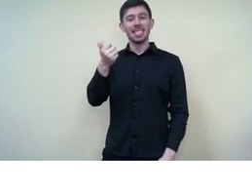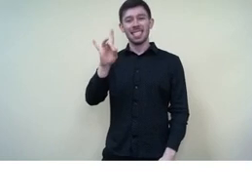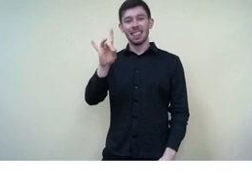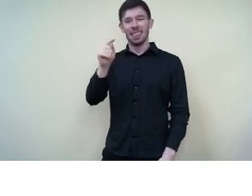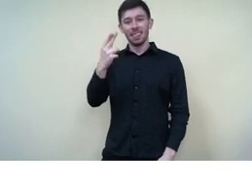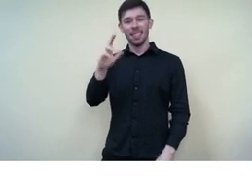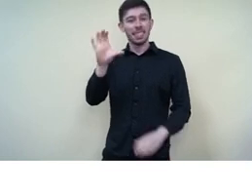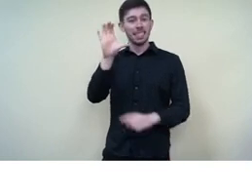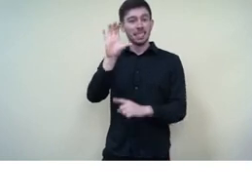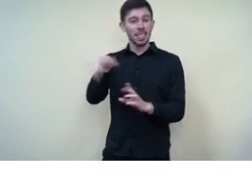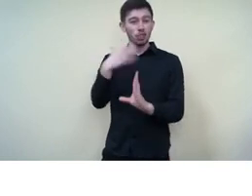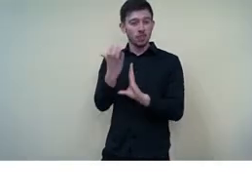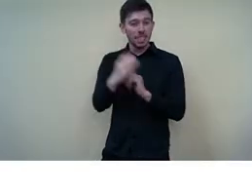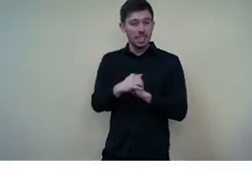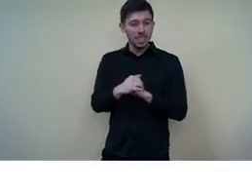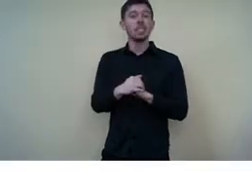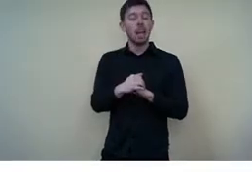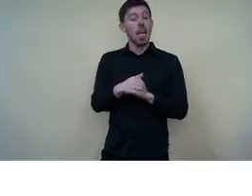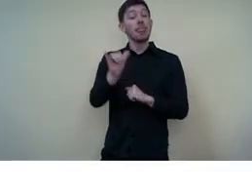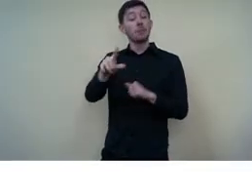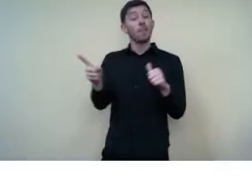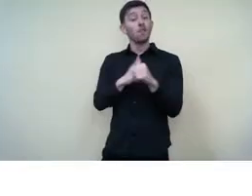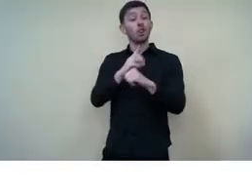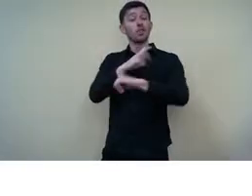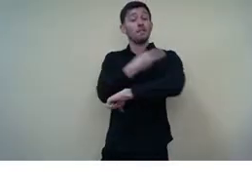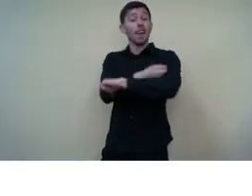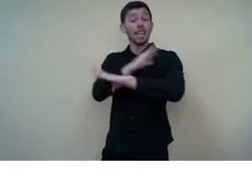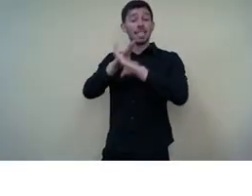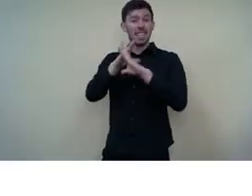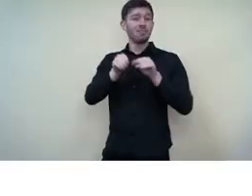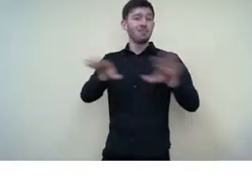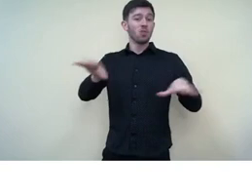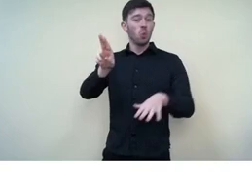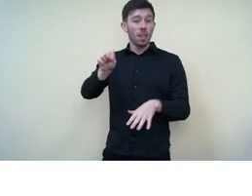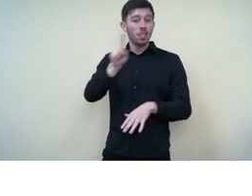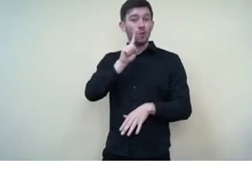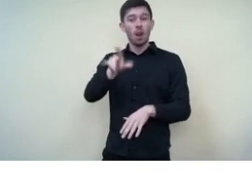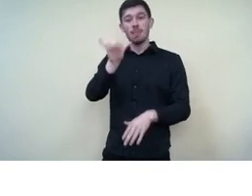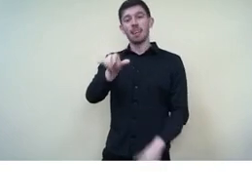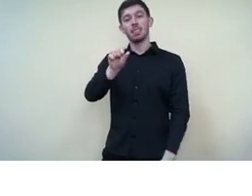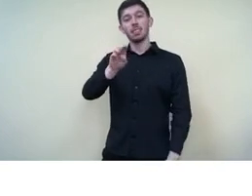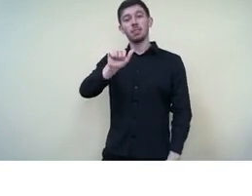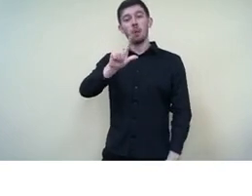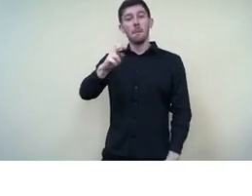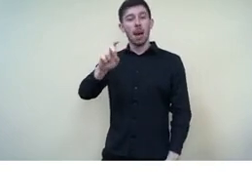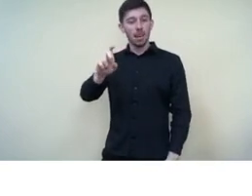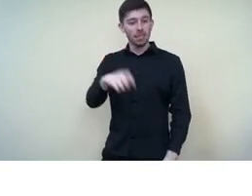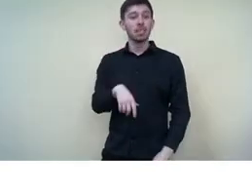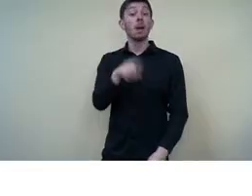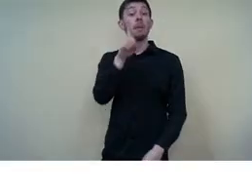century. And it was actually the first vaccine administered in the US was smallpox. And because of the vaccinations and